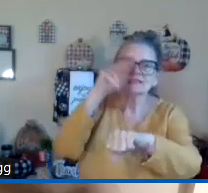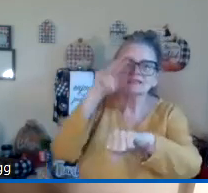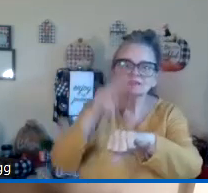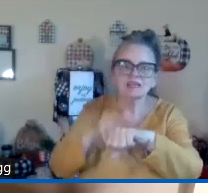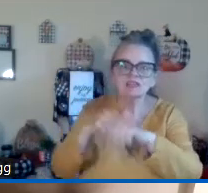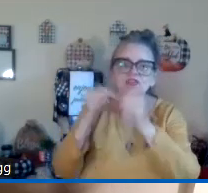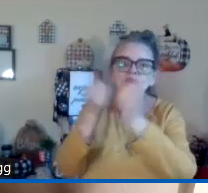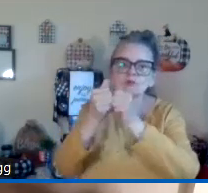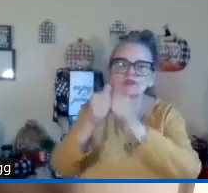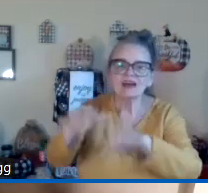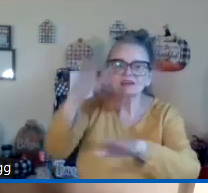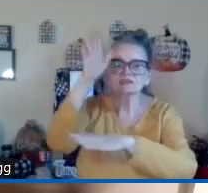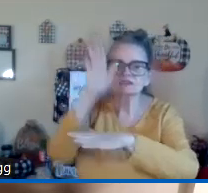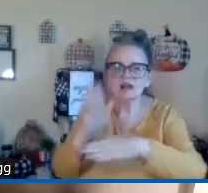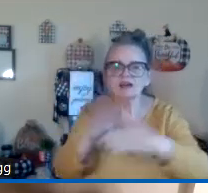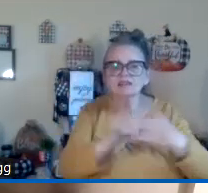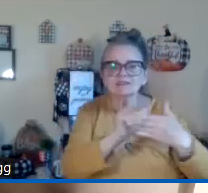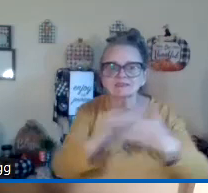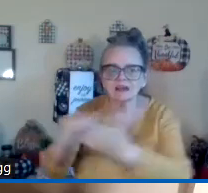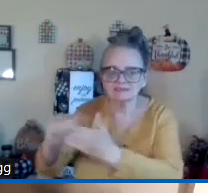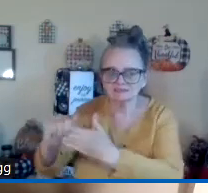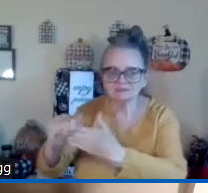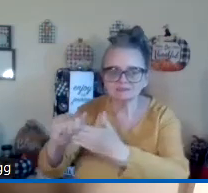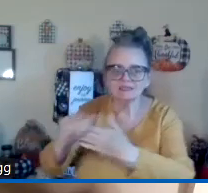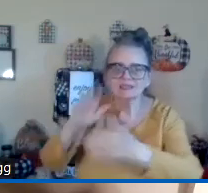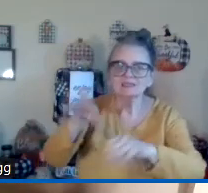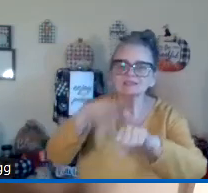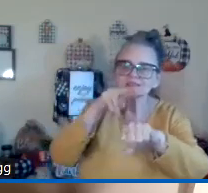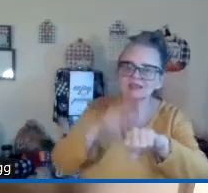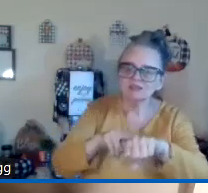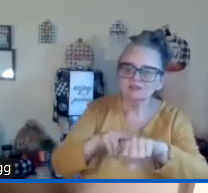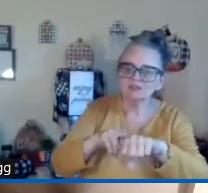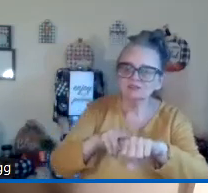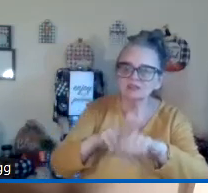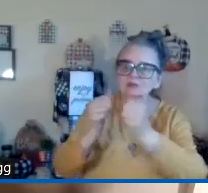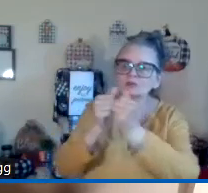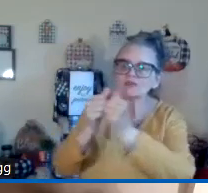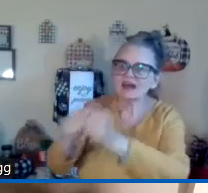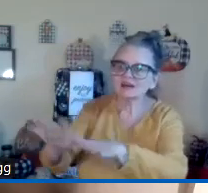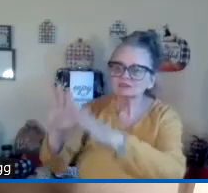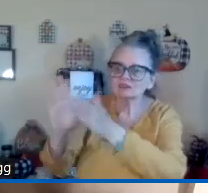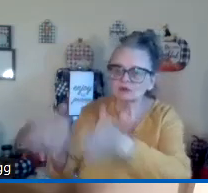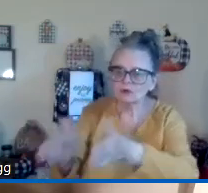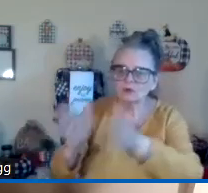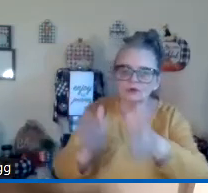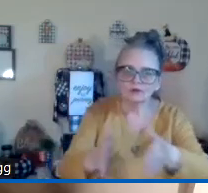work. I can put a seed in the ground,